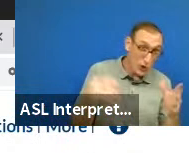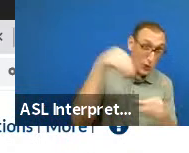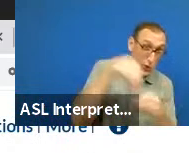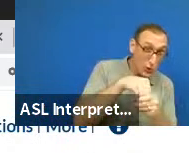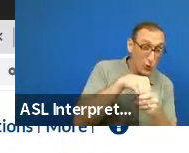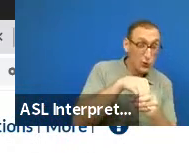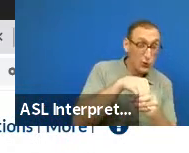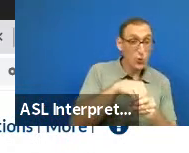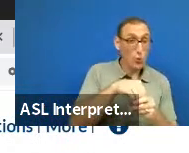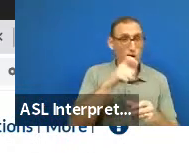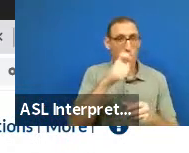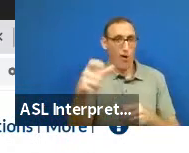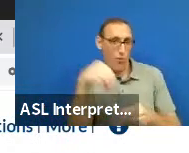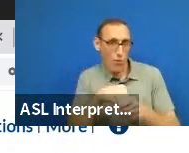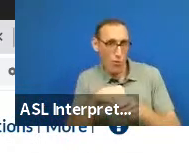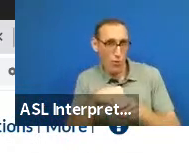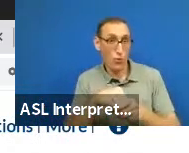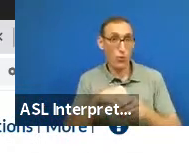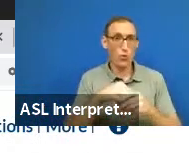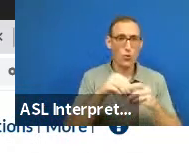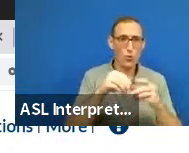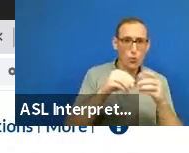mean, update policies?